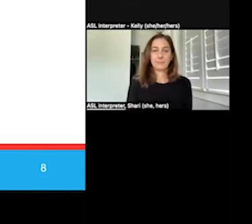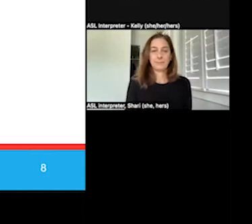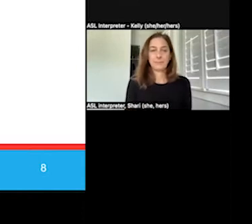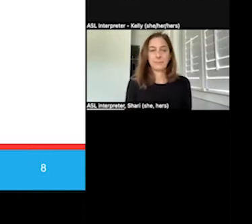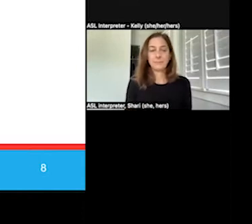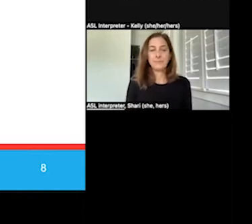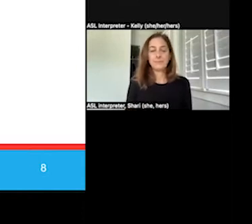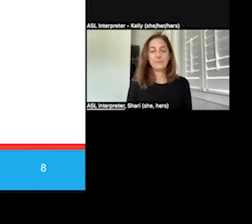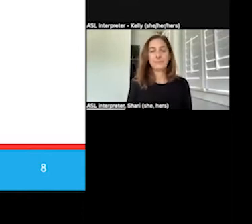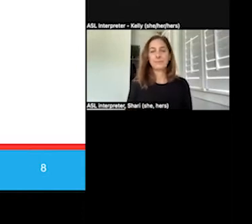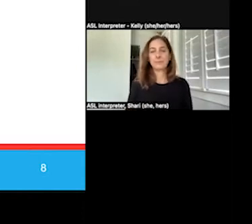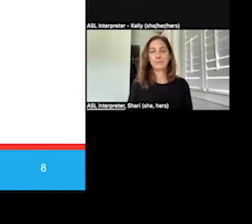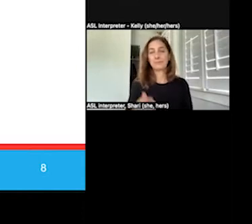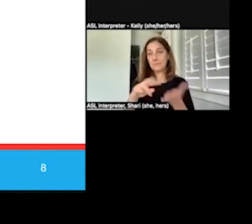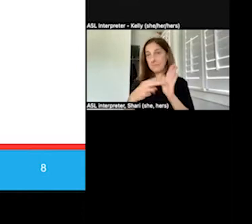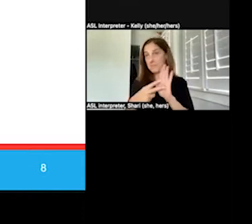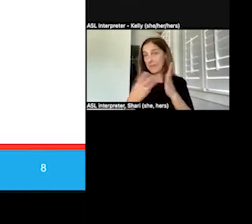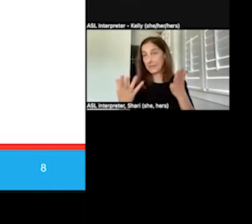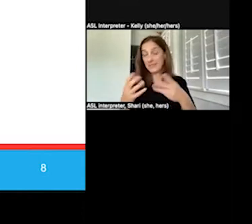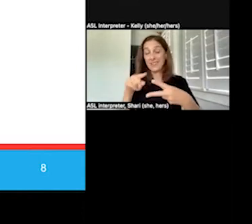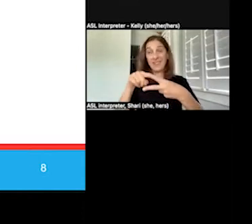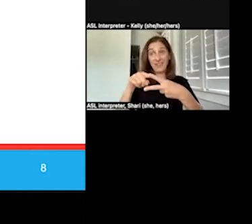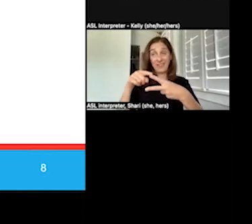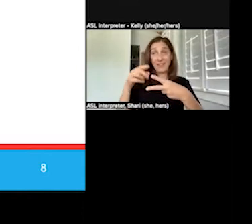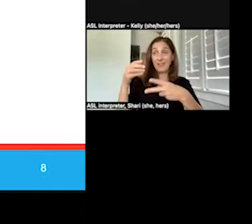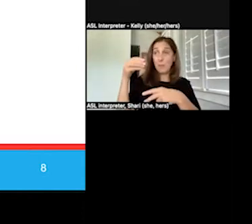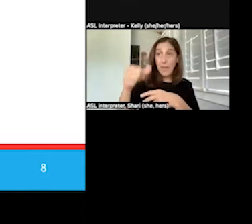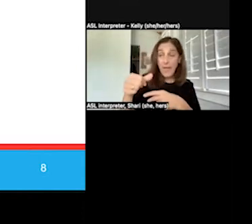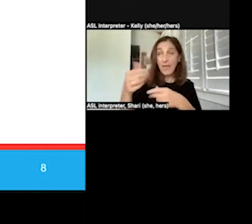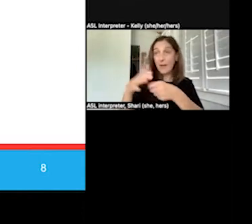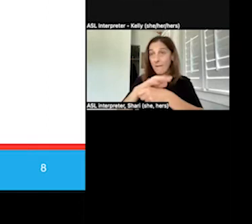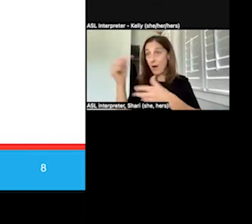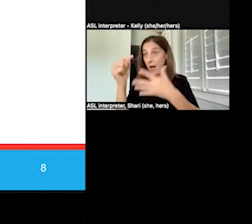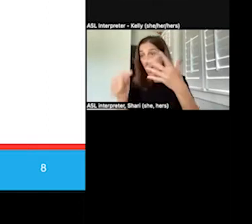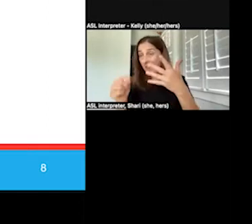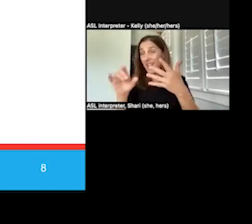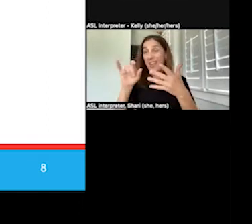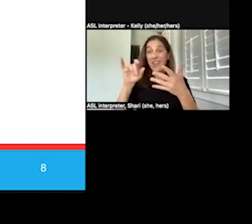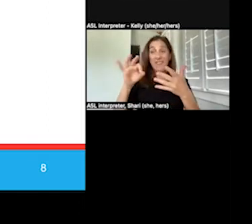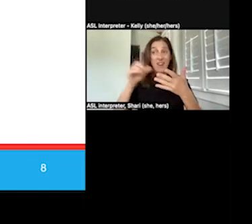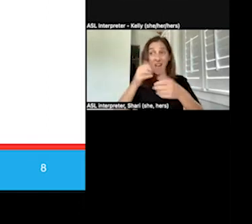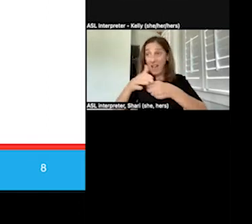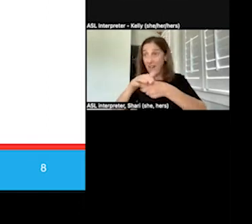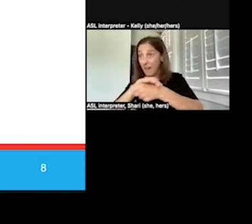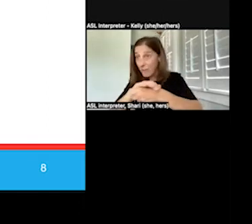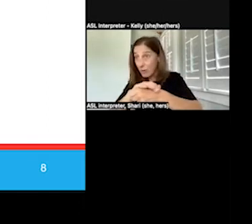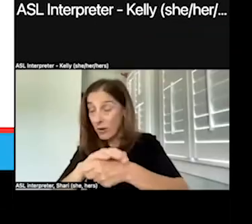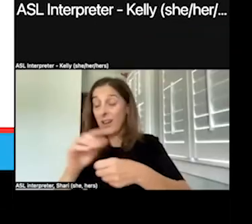Mass Health can pick up copays and deductible costs for services that are covered by Mass